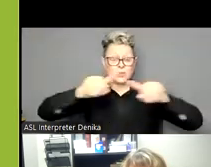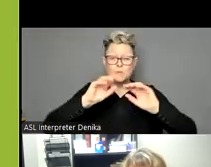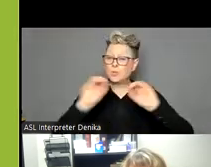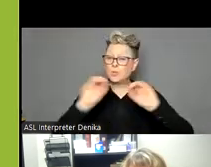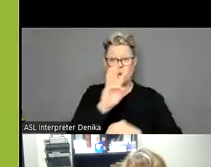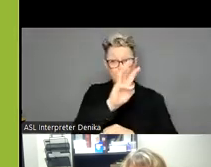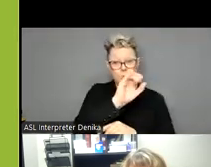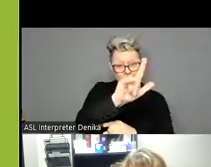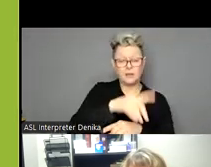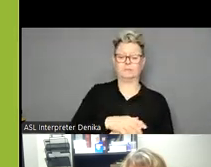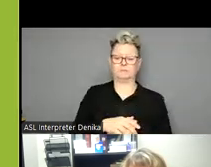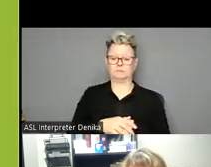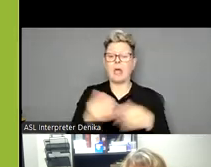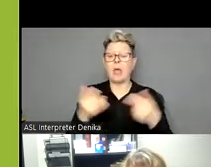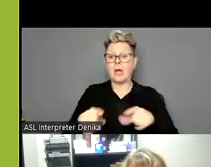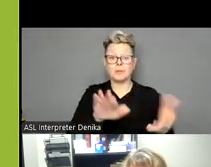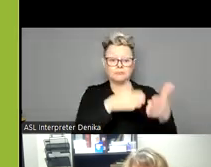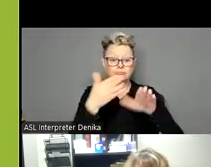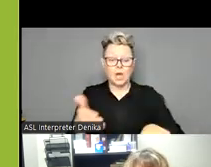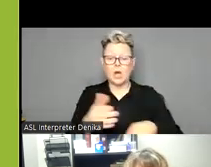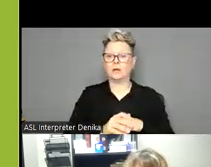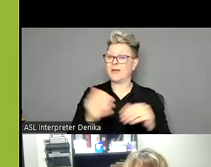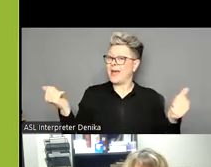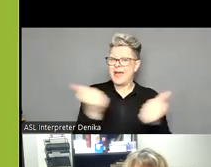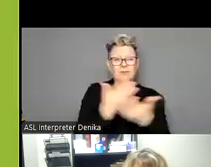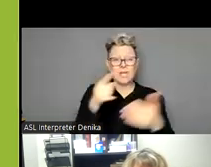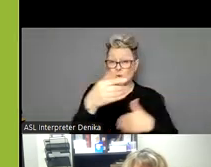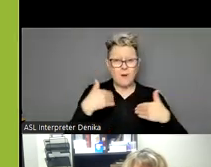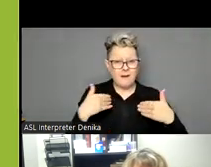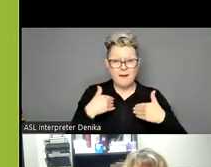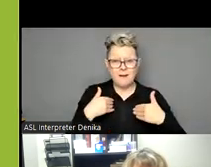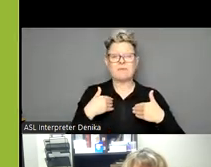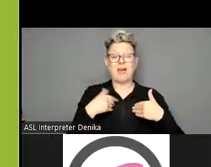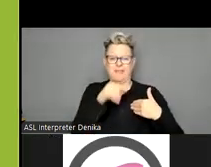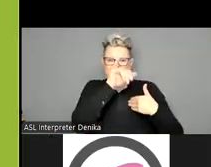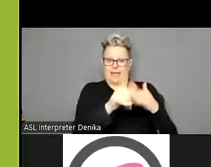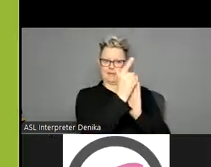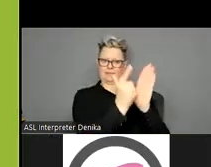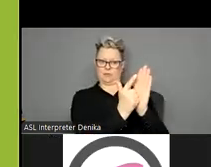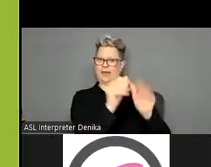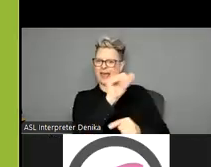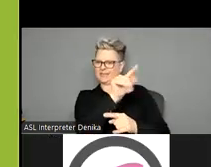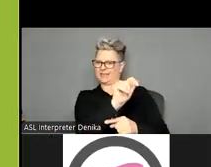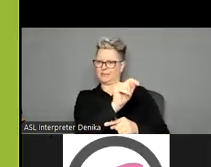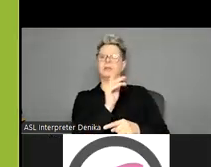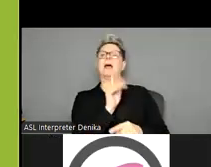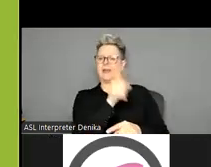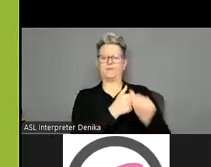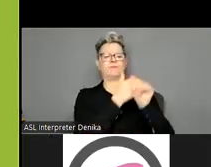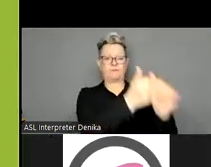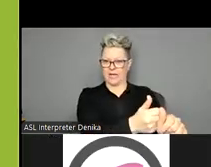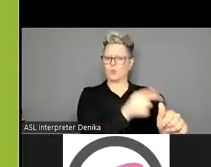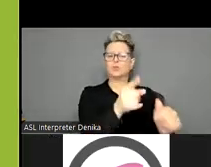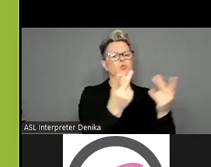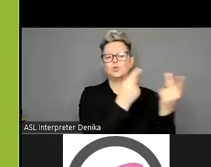die, what happens to your property is determined by this piece of legislation, and it also applies to the residue if it's not